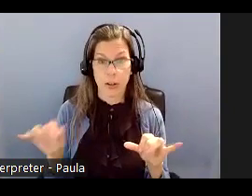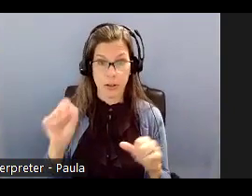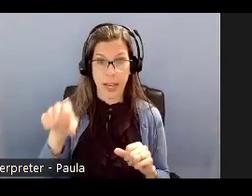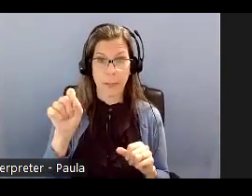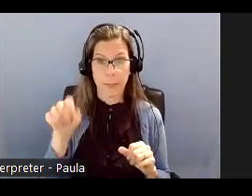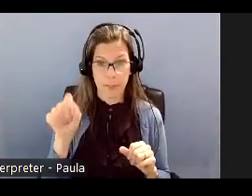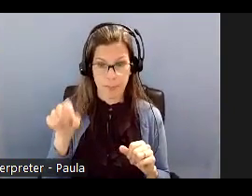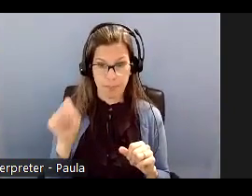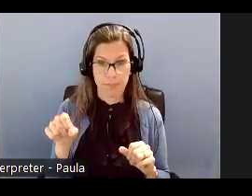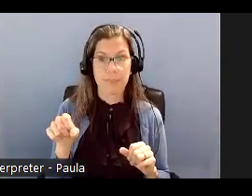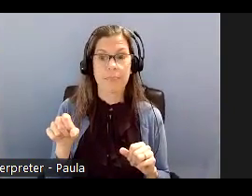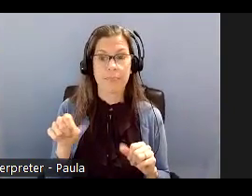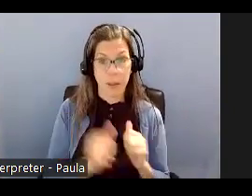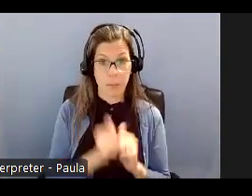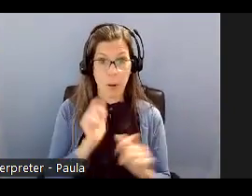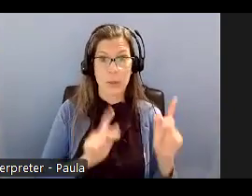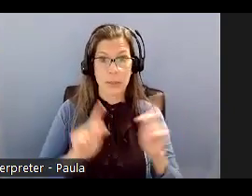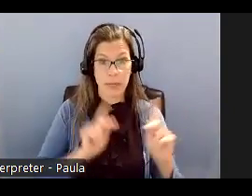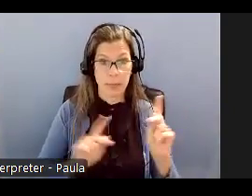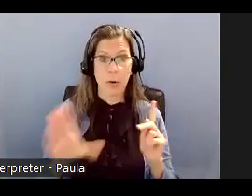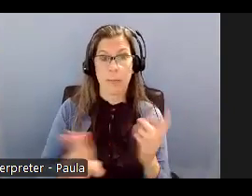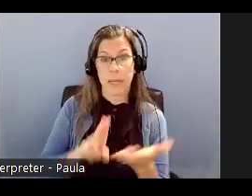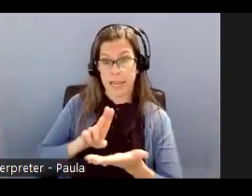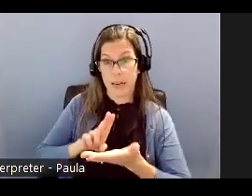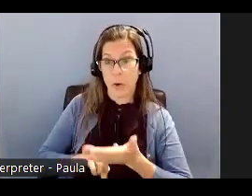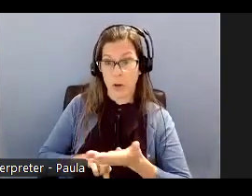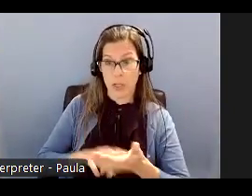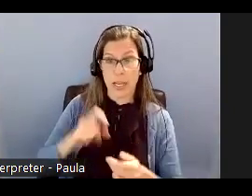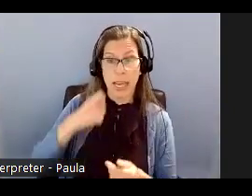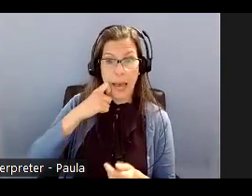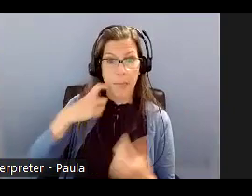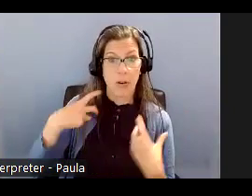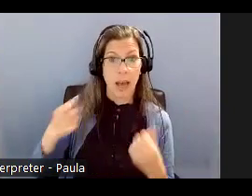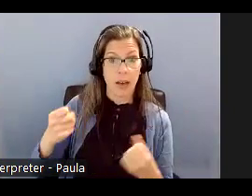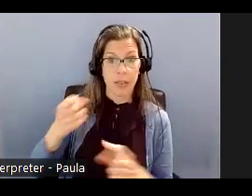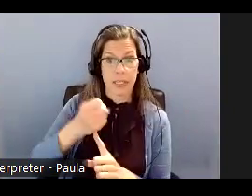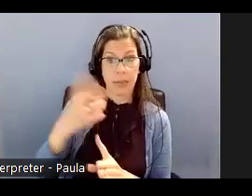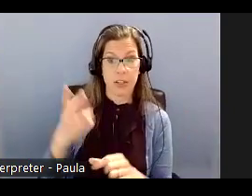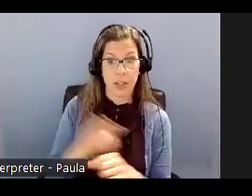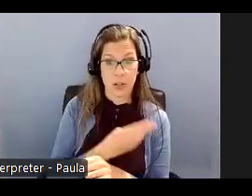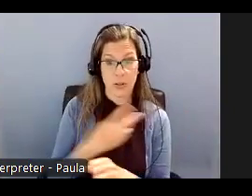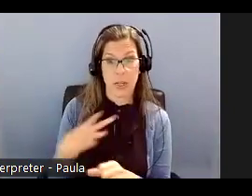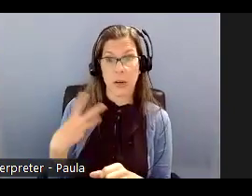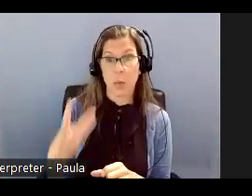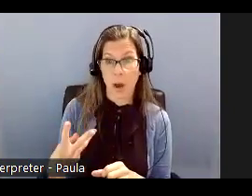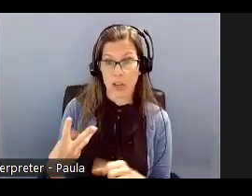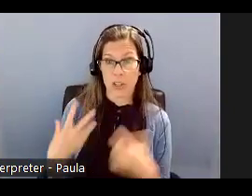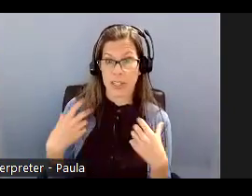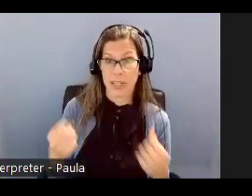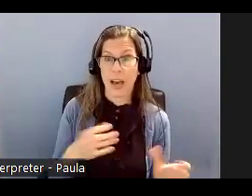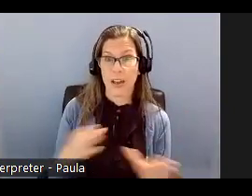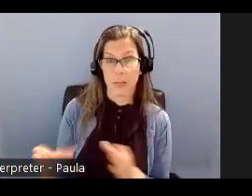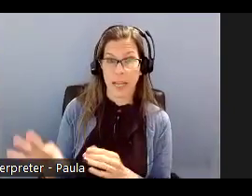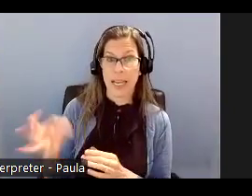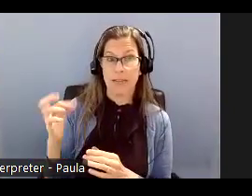a vast majority of folks will be enrolling into Apple Health Expansion using the Washington Health Plan Finder platform at Health